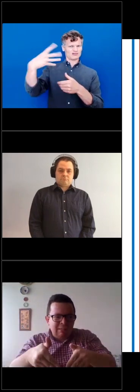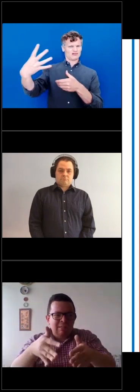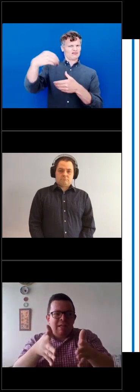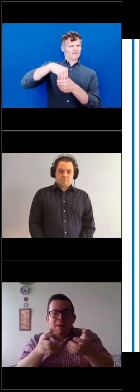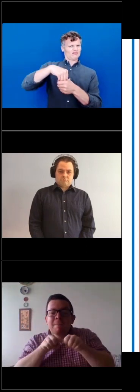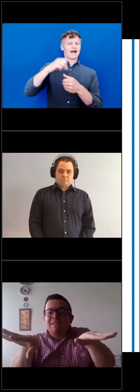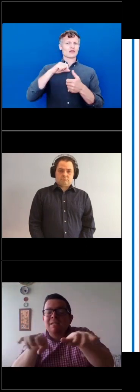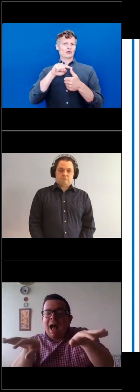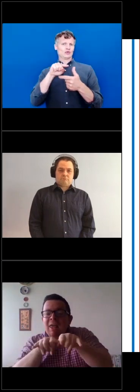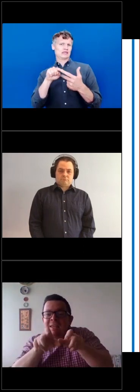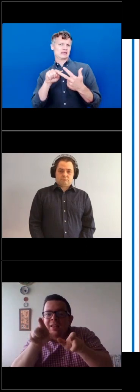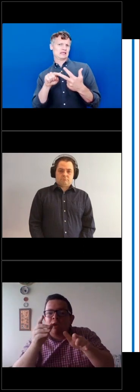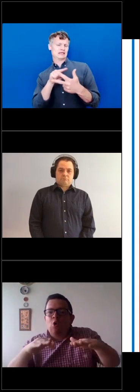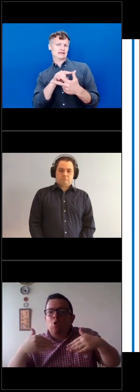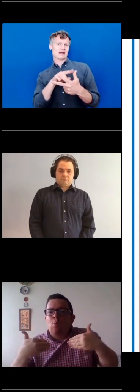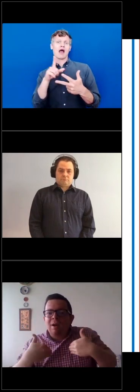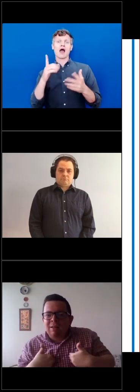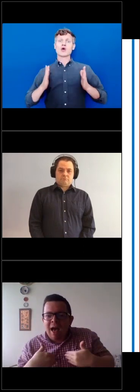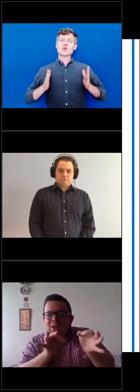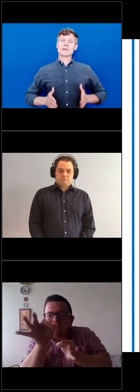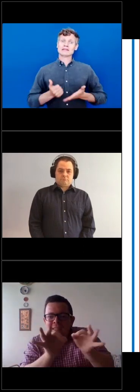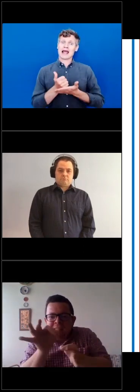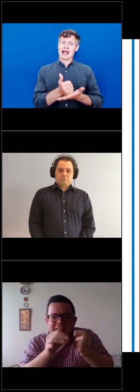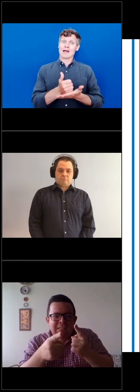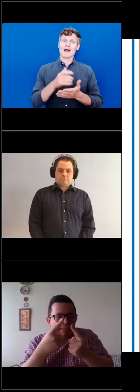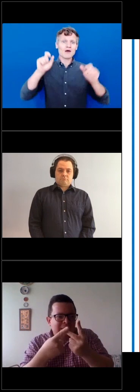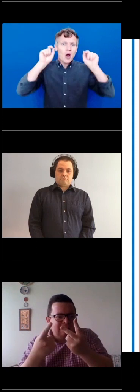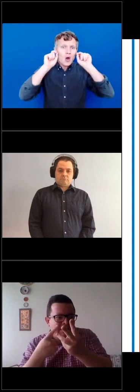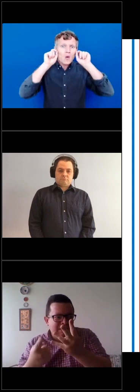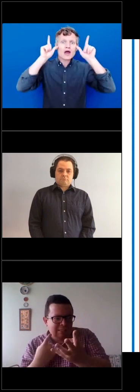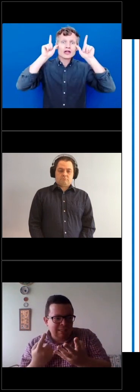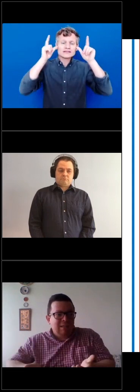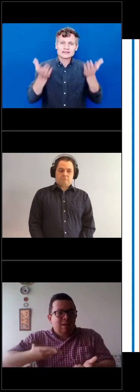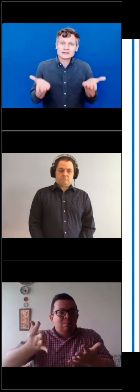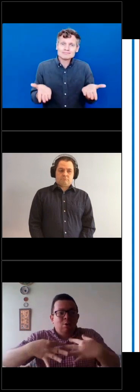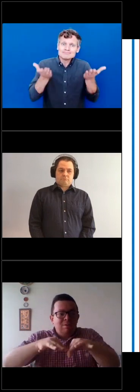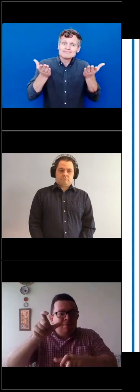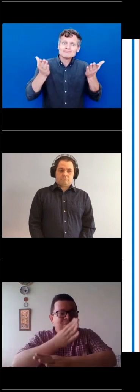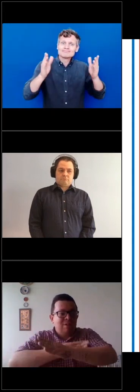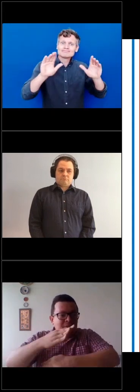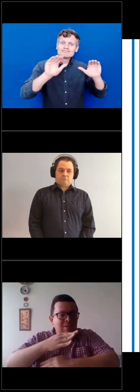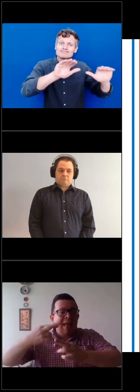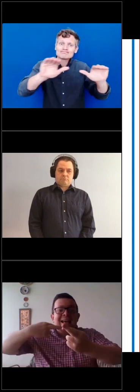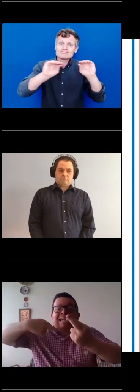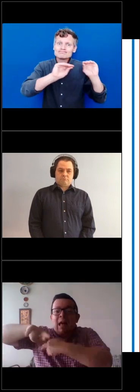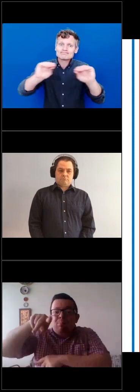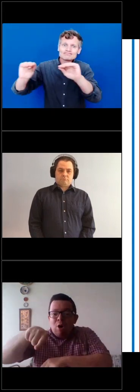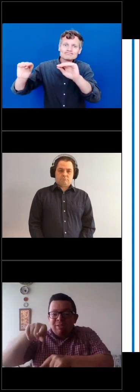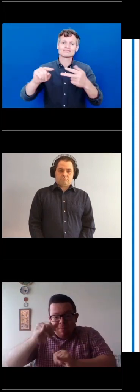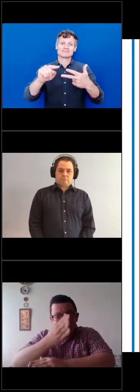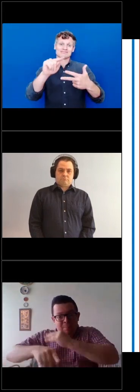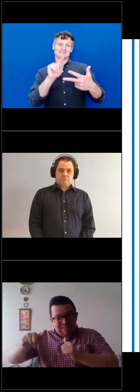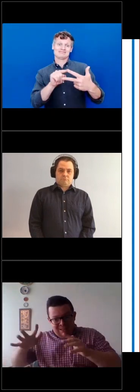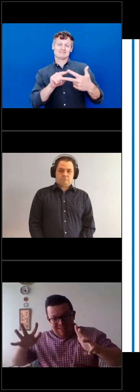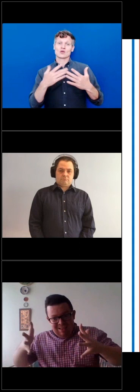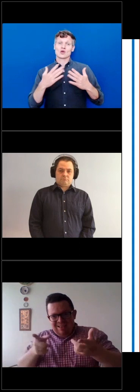for humanitarian actions, through clusters on disability and inclusion humanitarian actions. An emphasis is